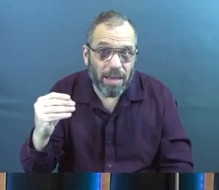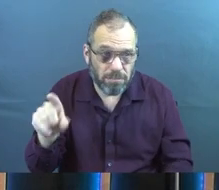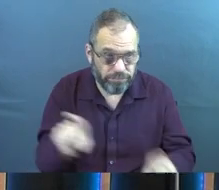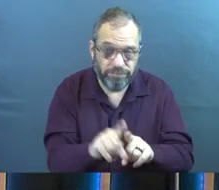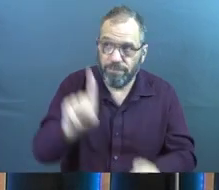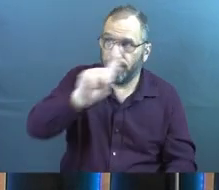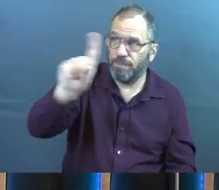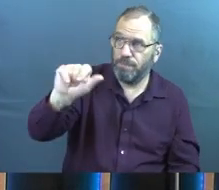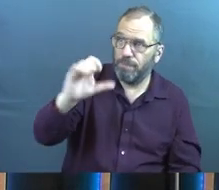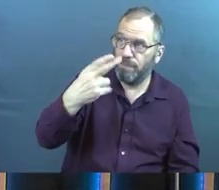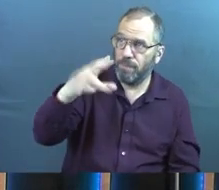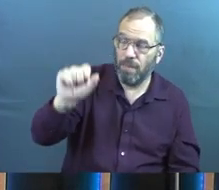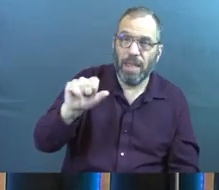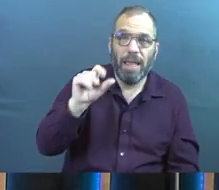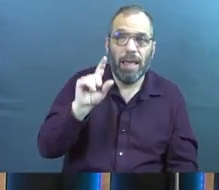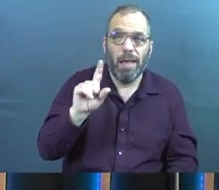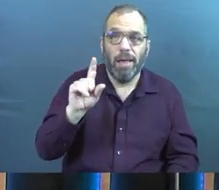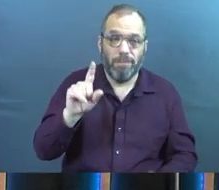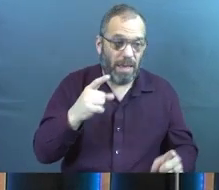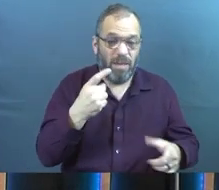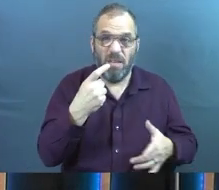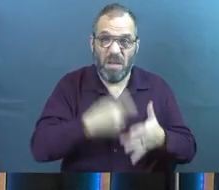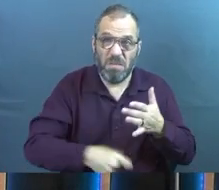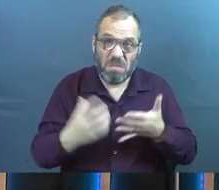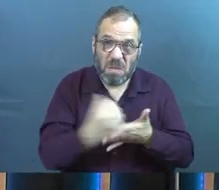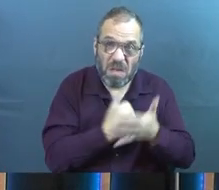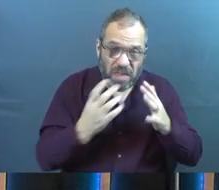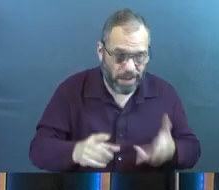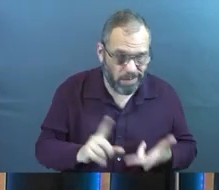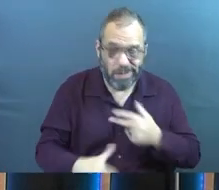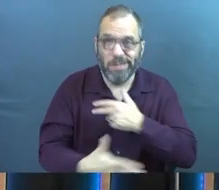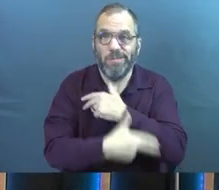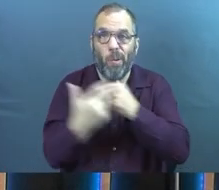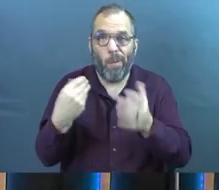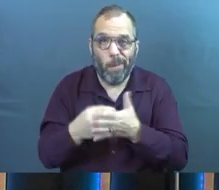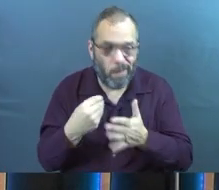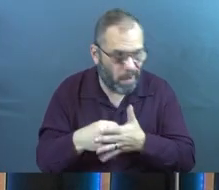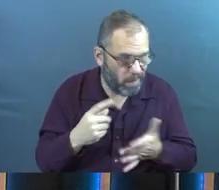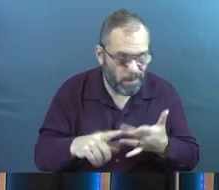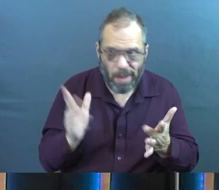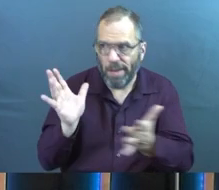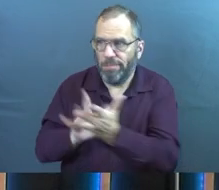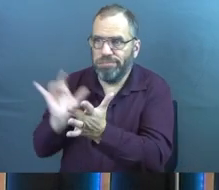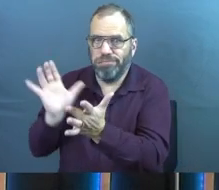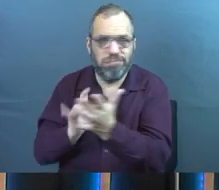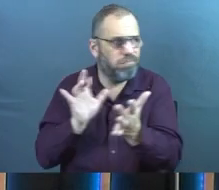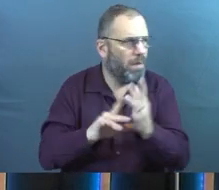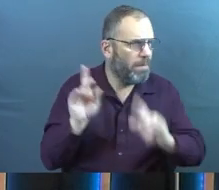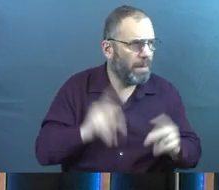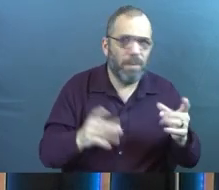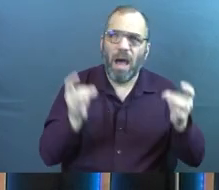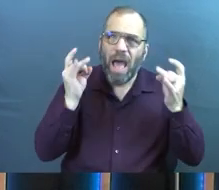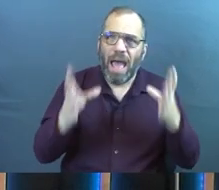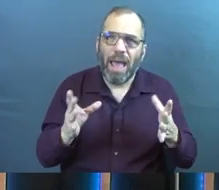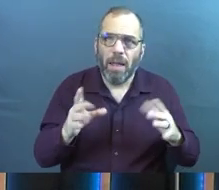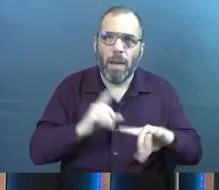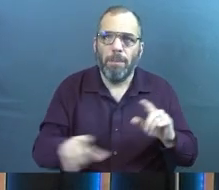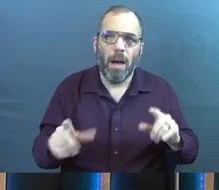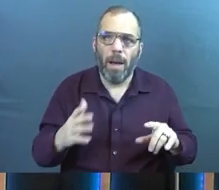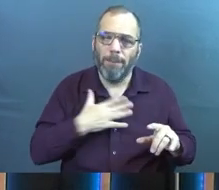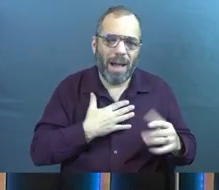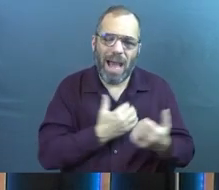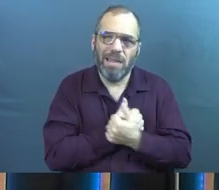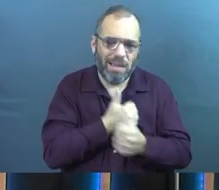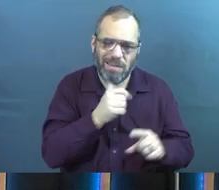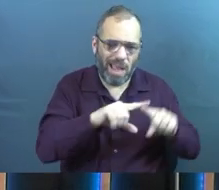like he did for Zacchaeus, you may be the chief tax collector. You may have stolen from people. You may be somebody that people hate. But my love